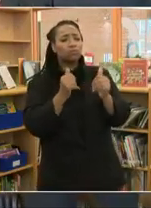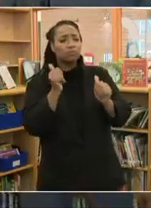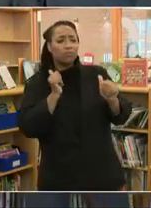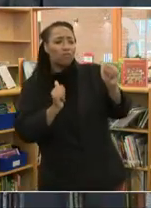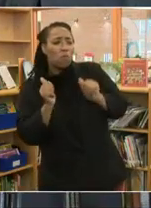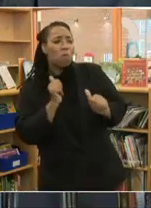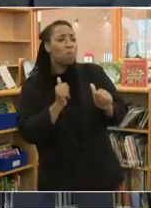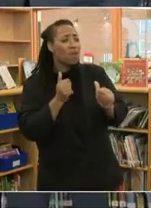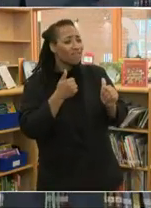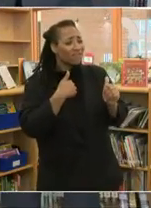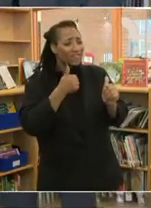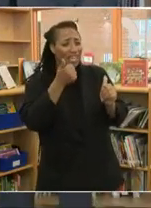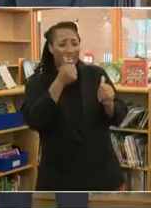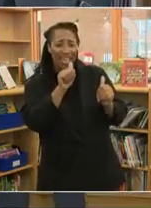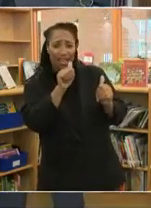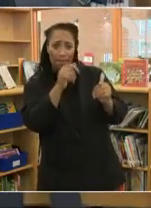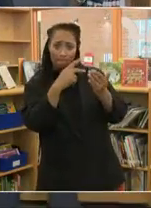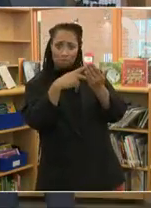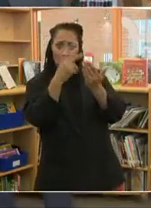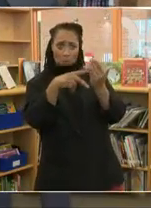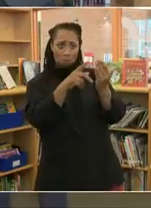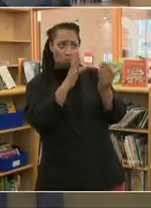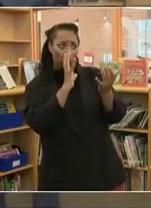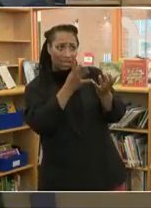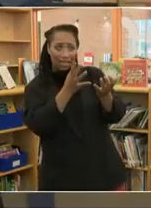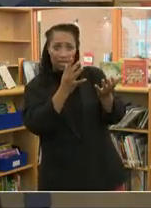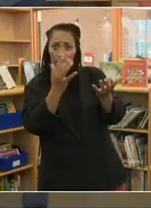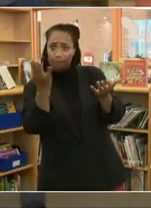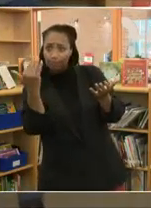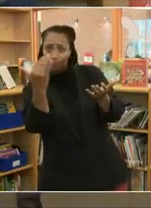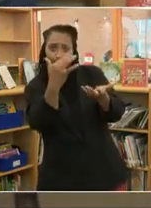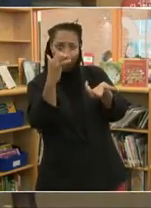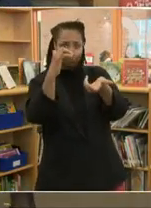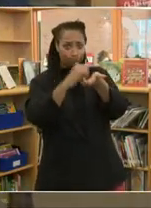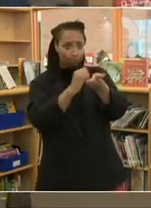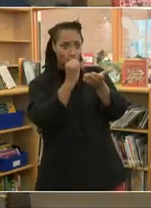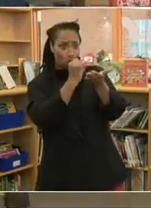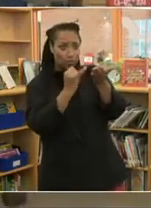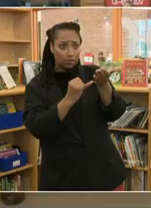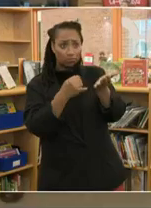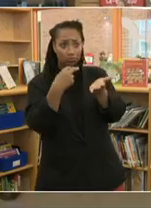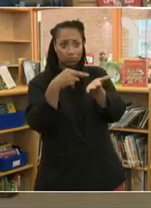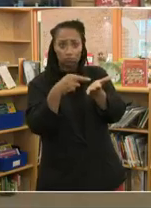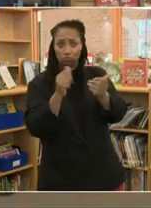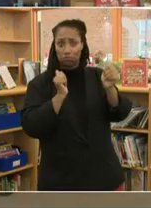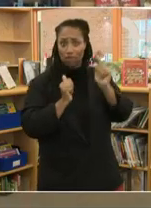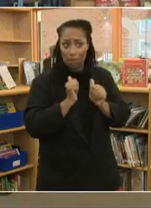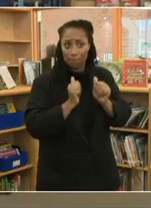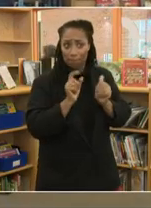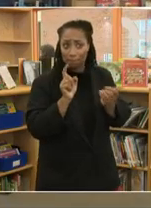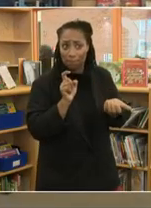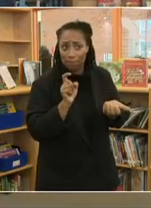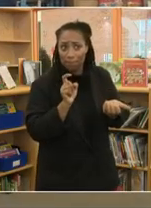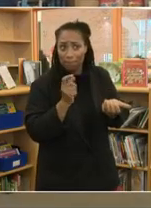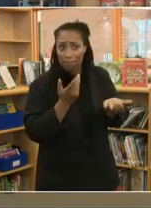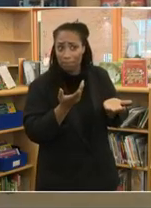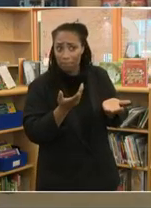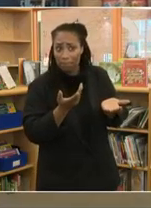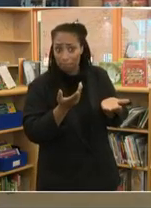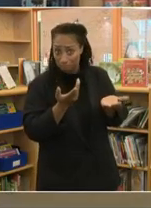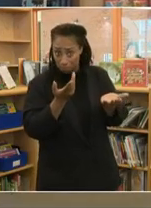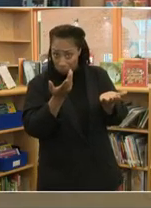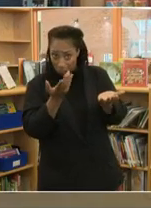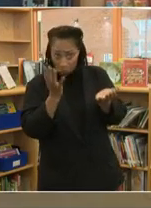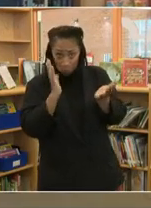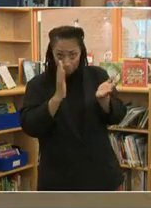that you're excited to partner with or work with? I know my mind jumps to the Anacostia Performing Arts Center. Are there any that you feel like would enhance this as well to partner